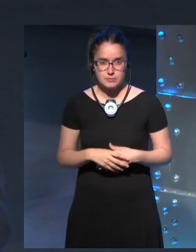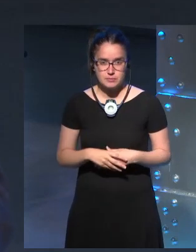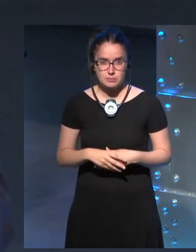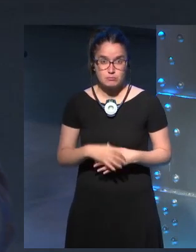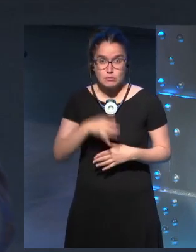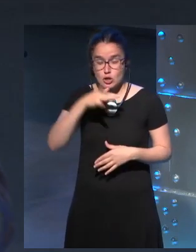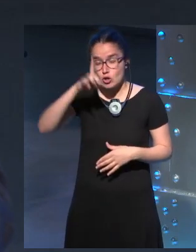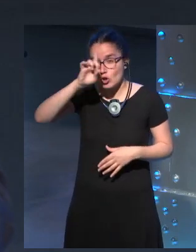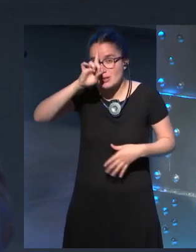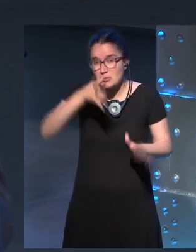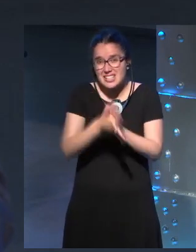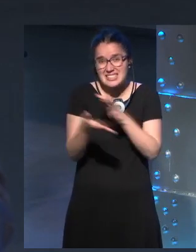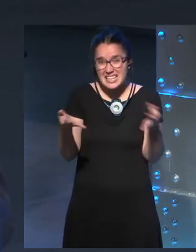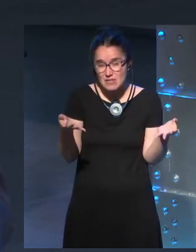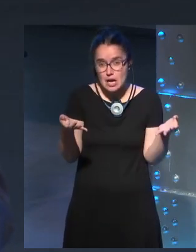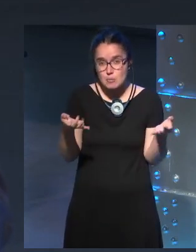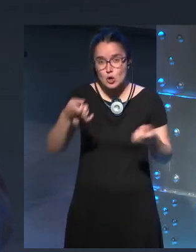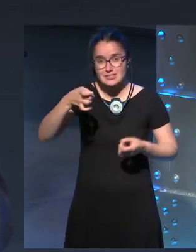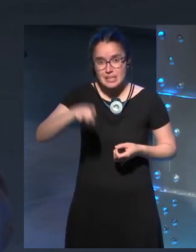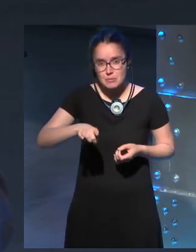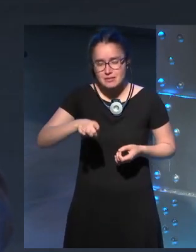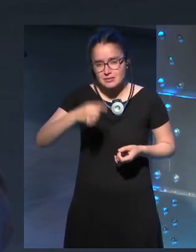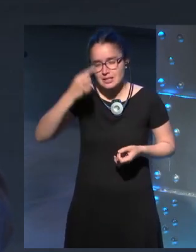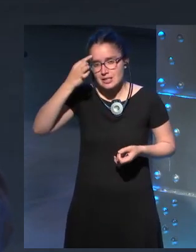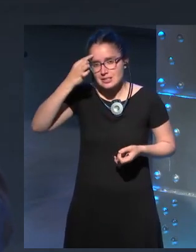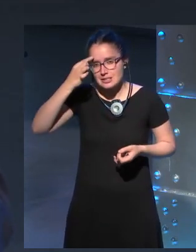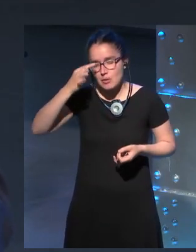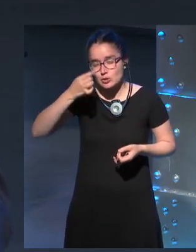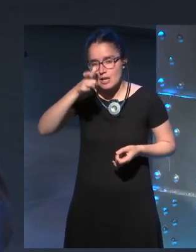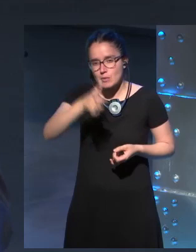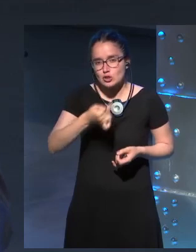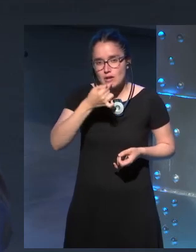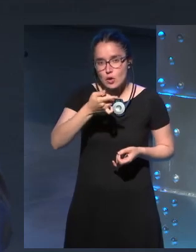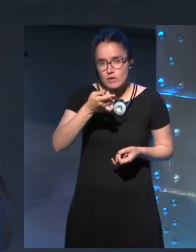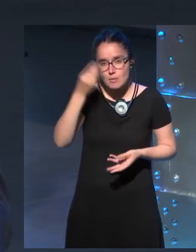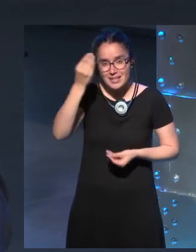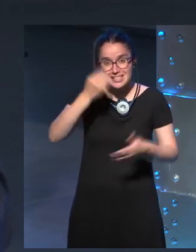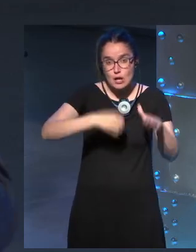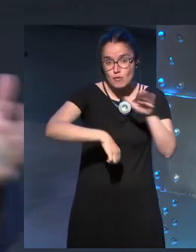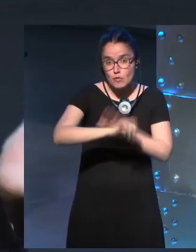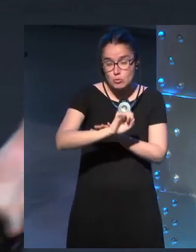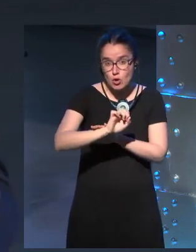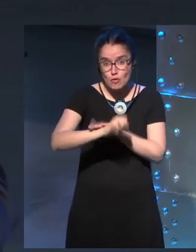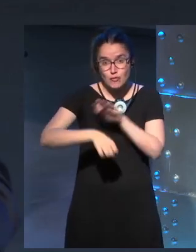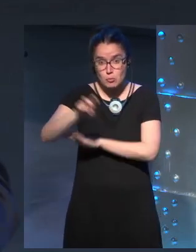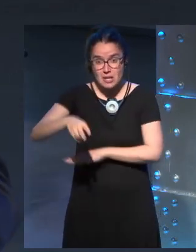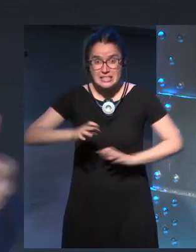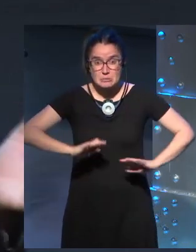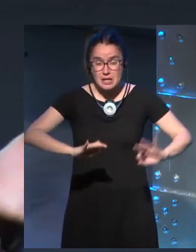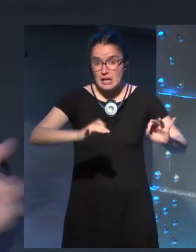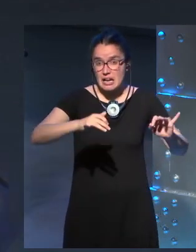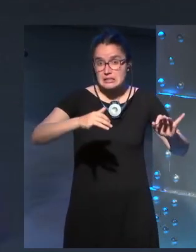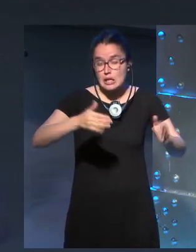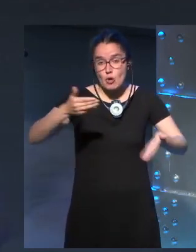great, because we don't know what that means. But we have the idea that the person who says that thinks that